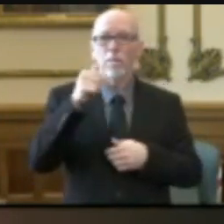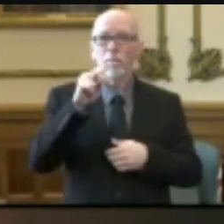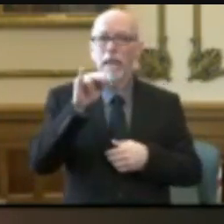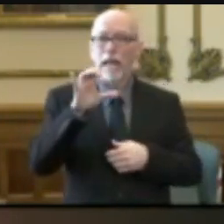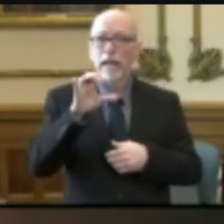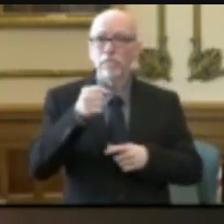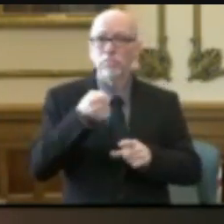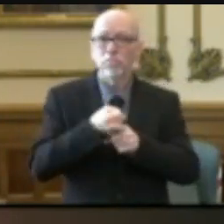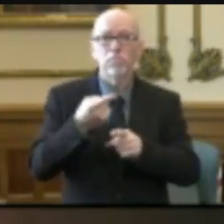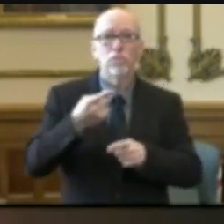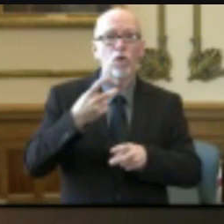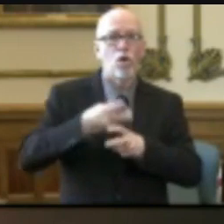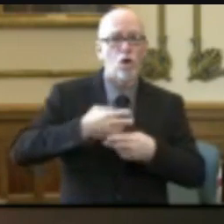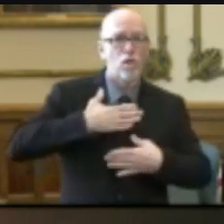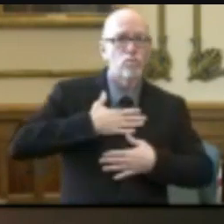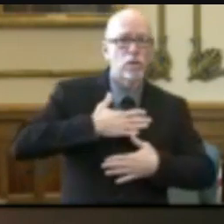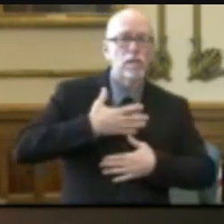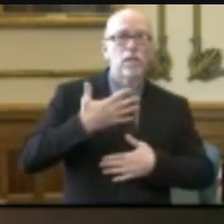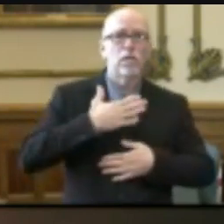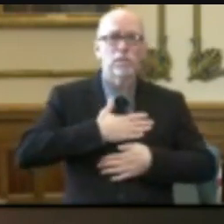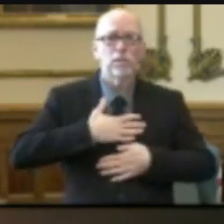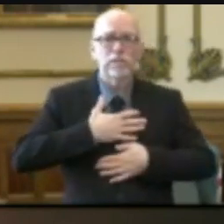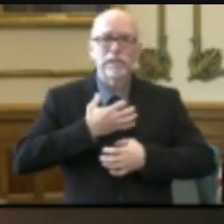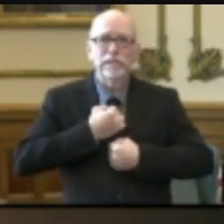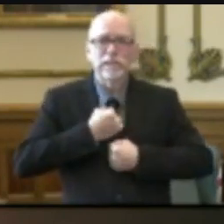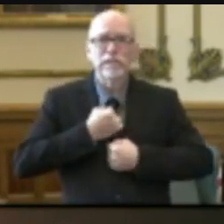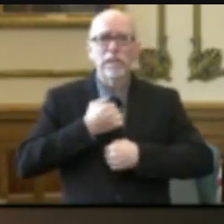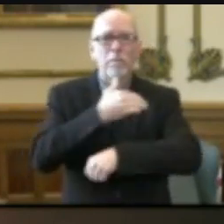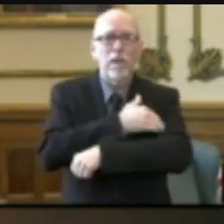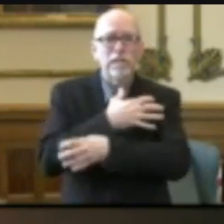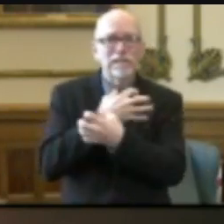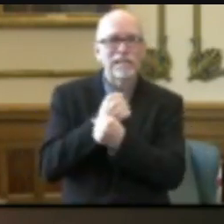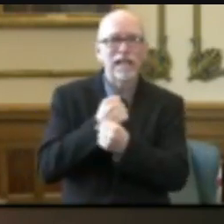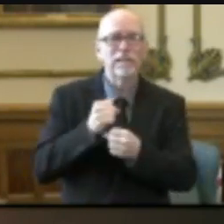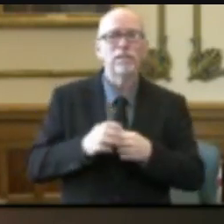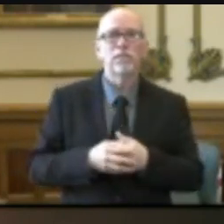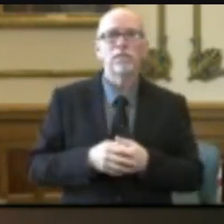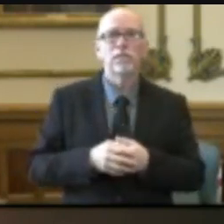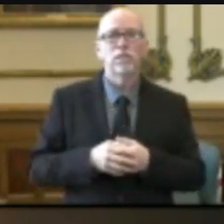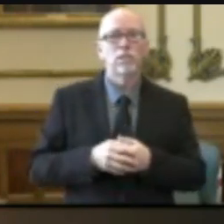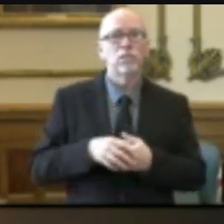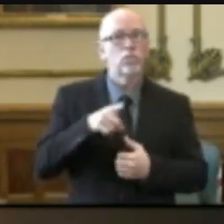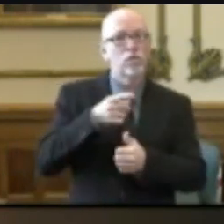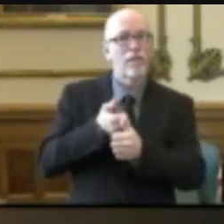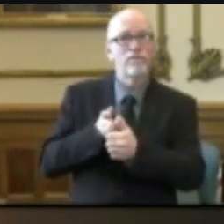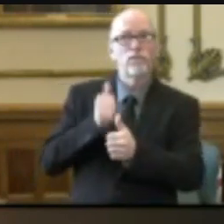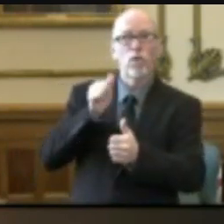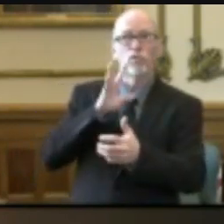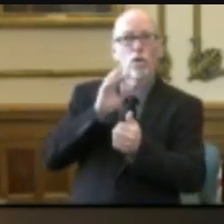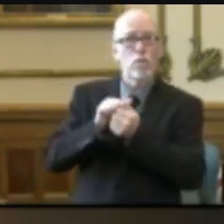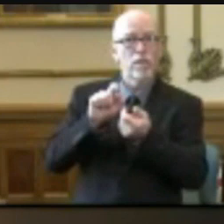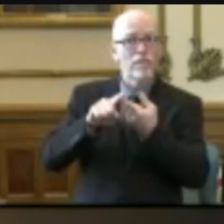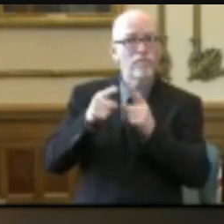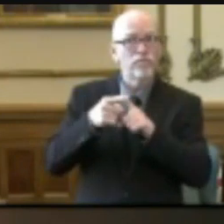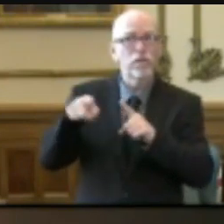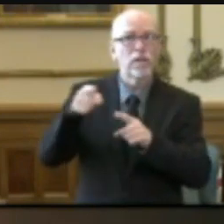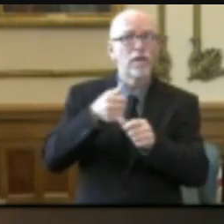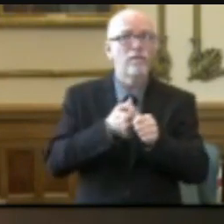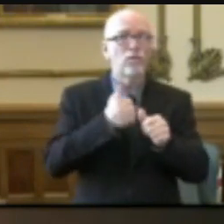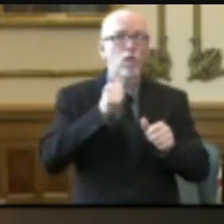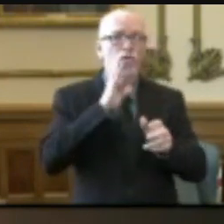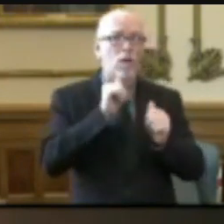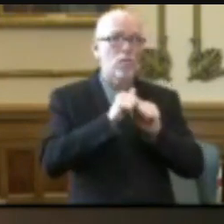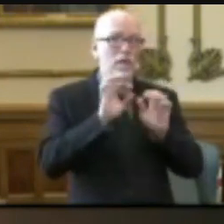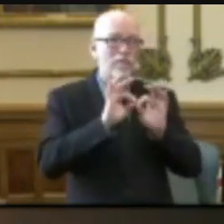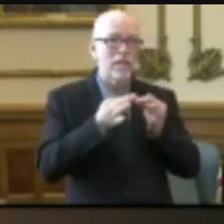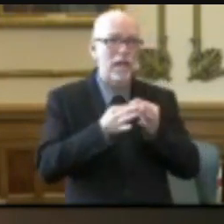breath, chest pain, muscle tightness? Are you avoiding talking to your friends and family